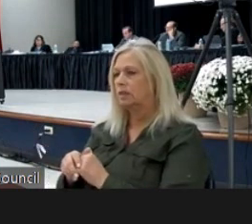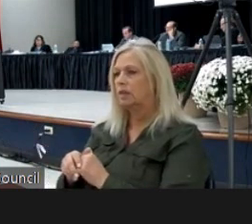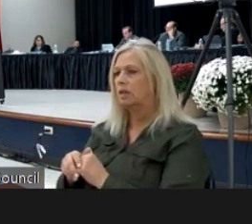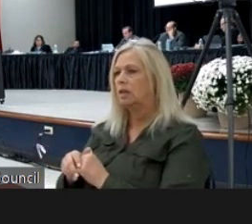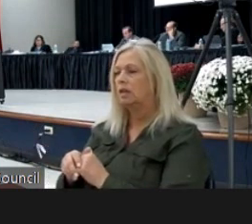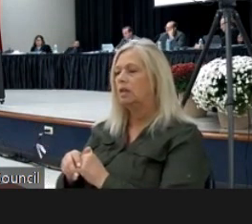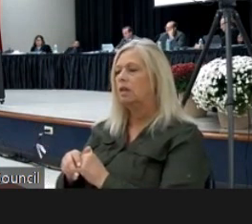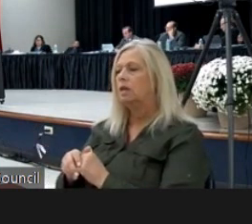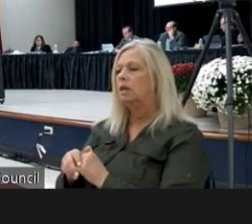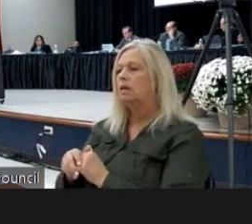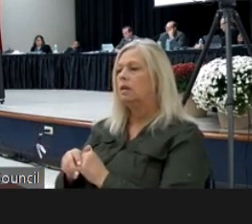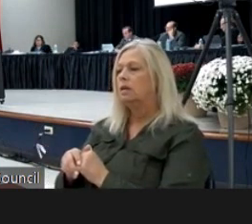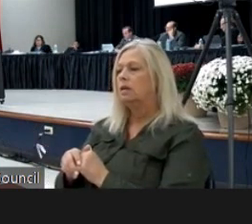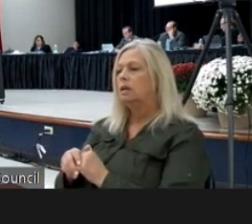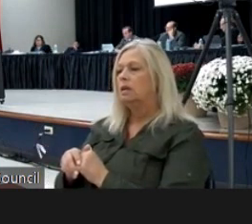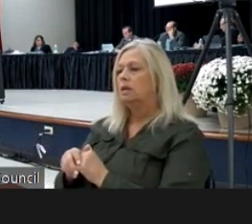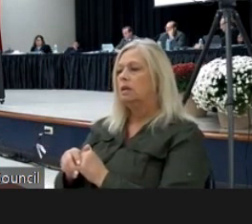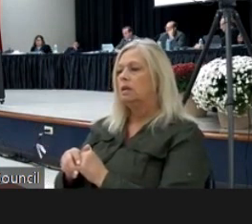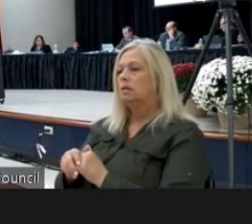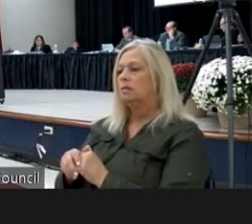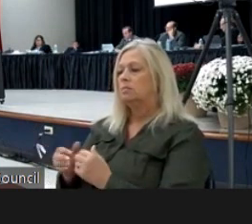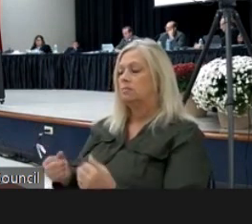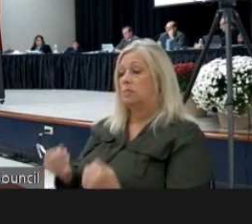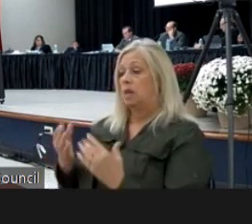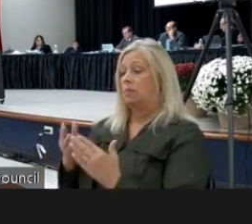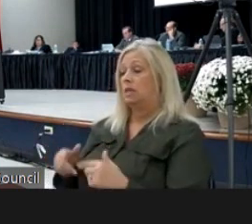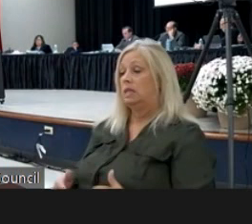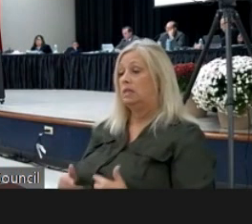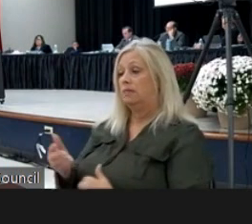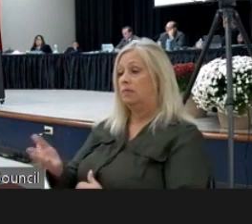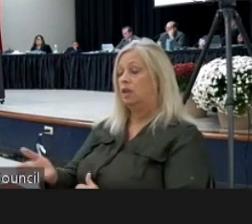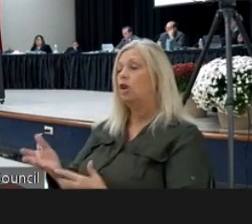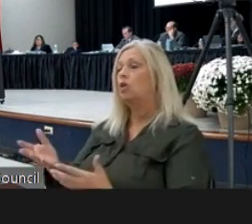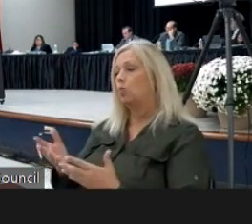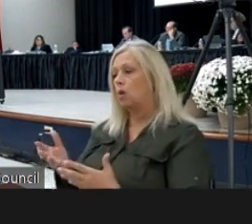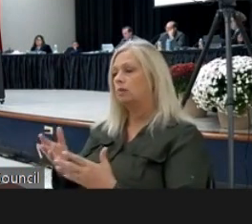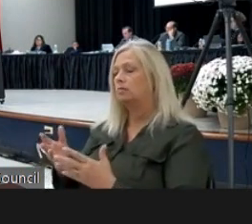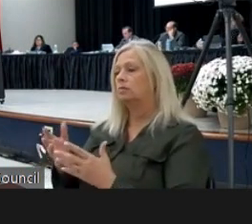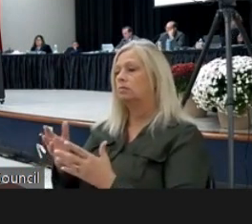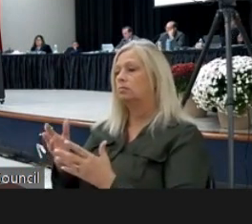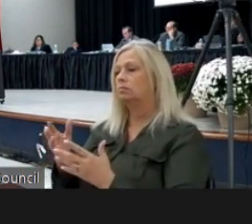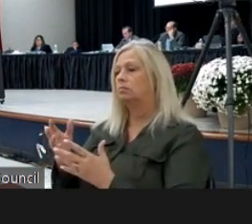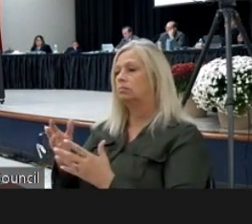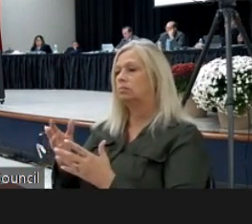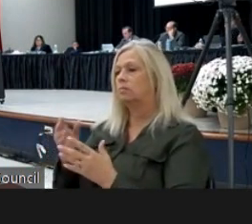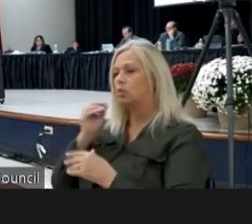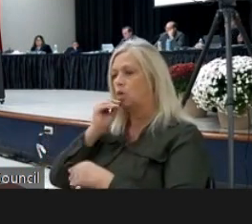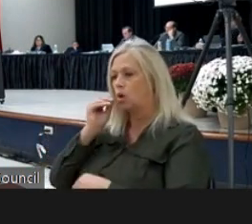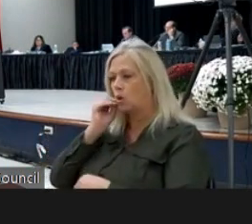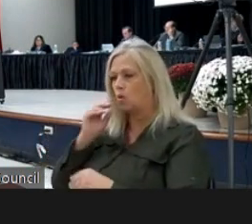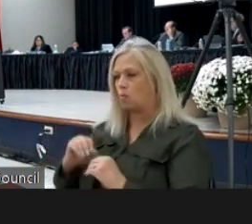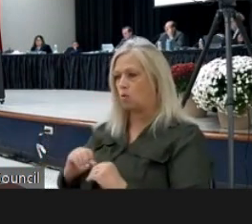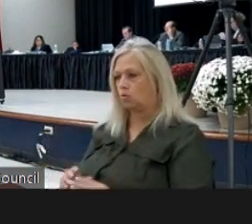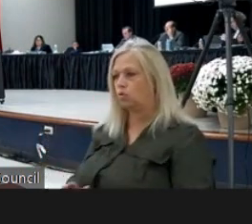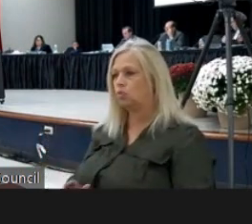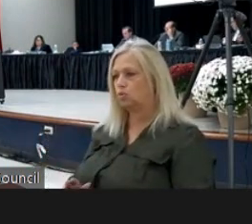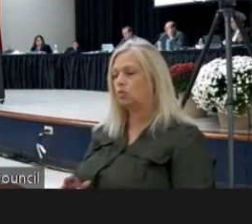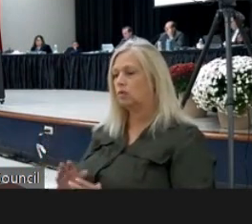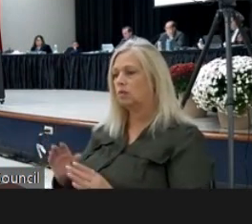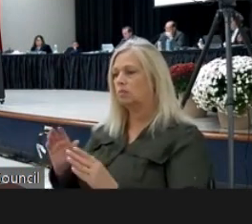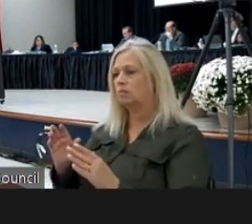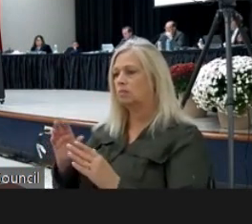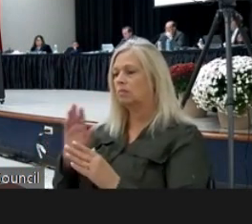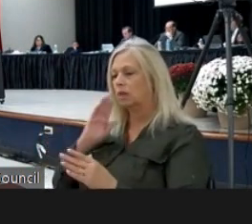Occupancy, we do want this to be encouraged for home ownership. So the property owner shall reside on